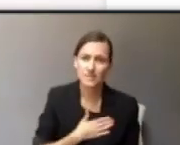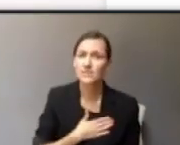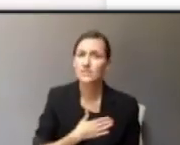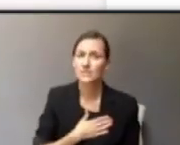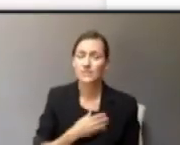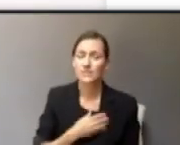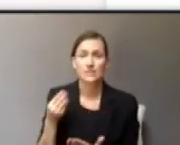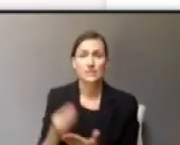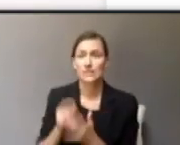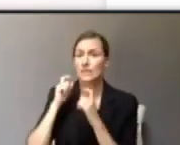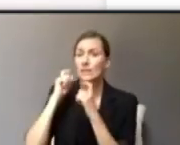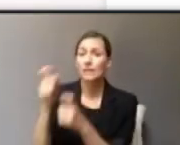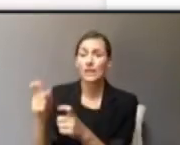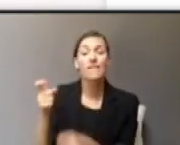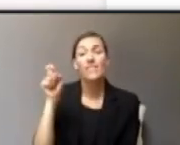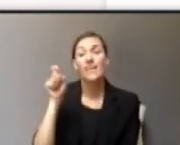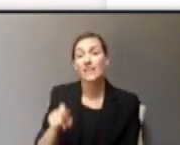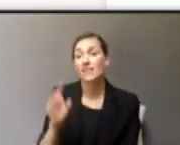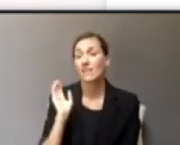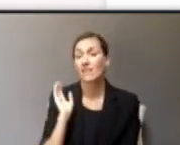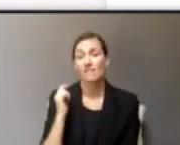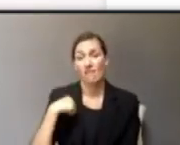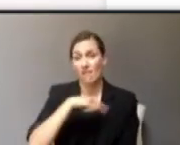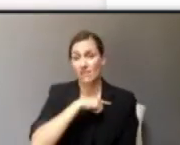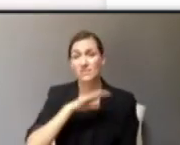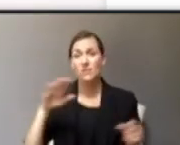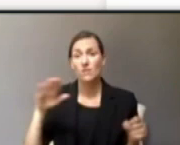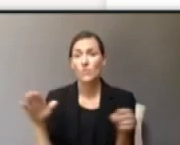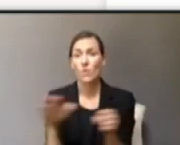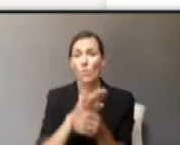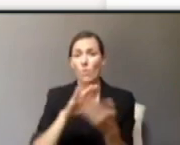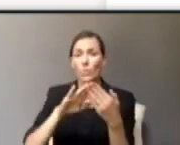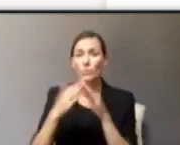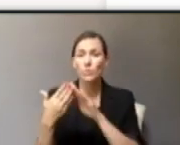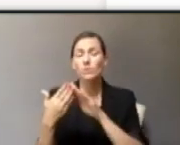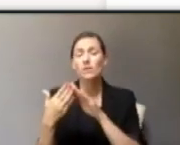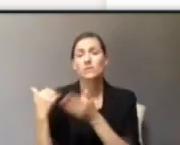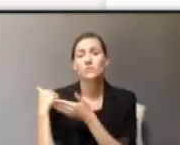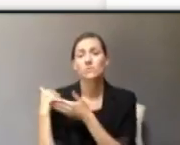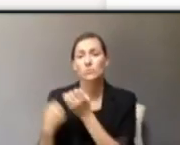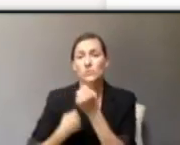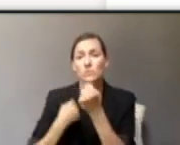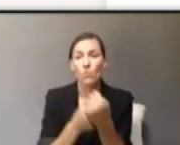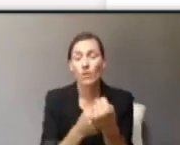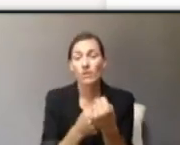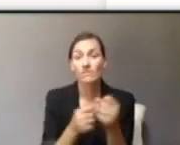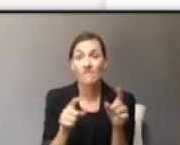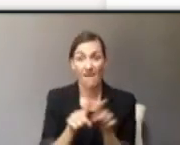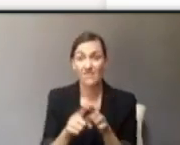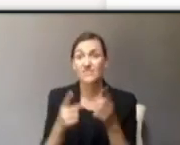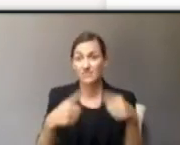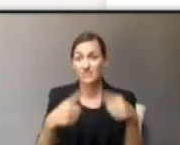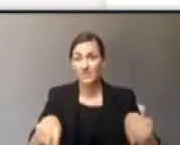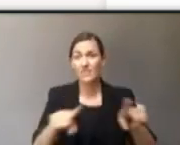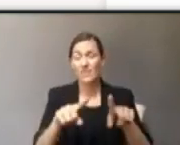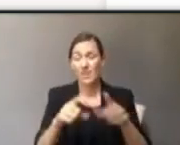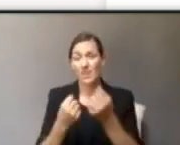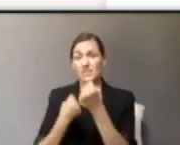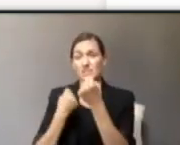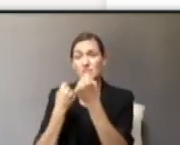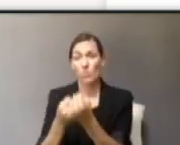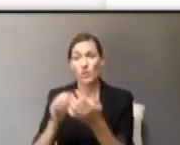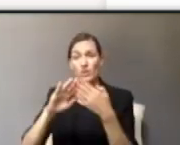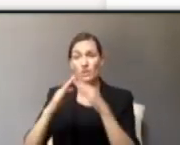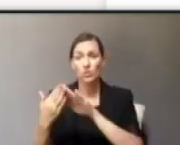They need us right now. They need the whole community to wrap around them, as they wrapped around the community when they